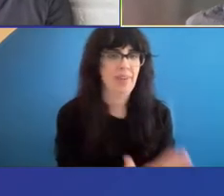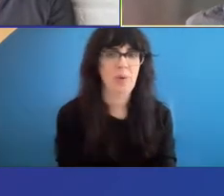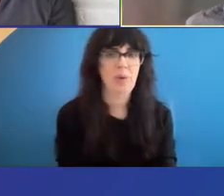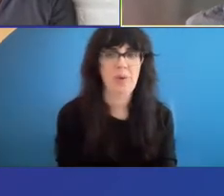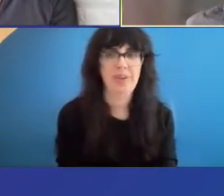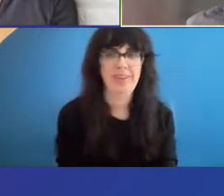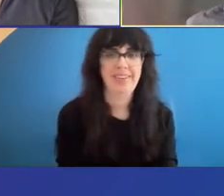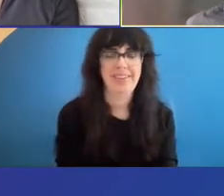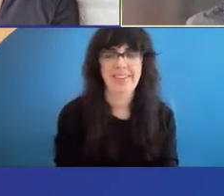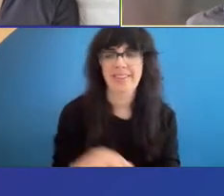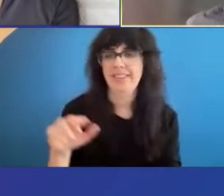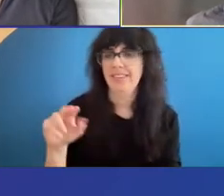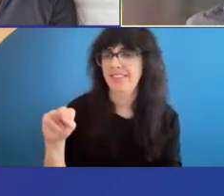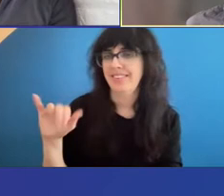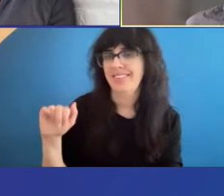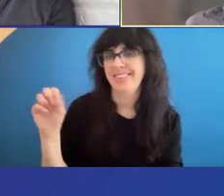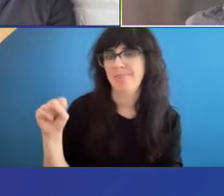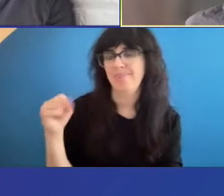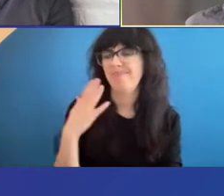Yeah, thank you.